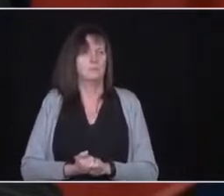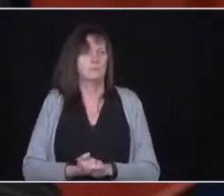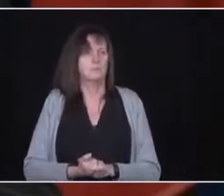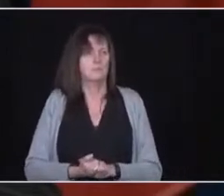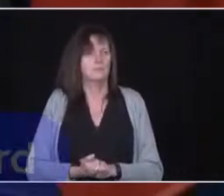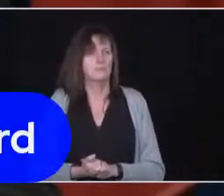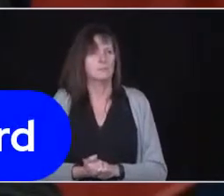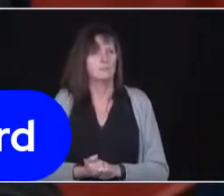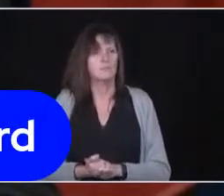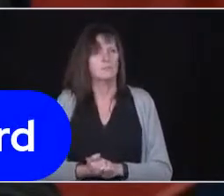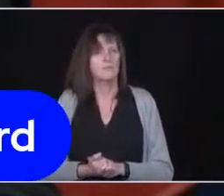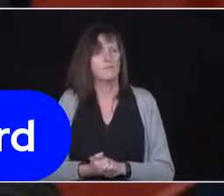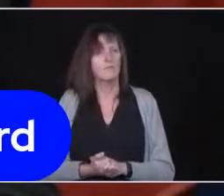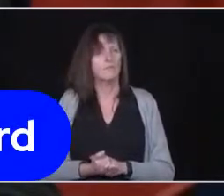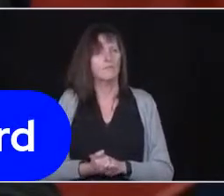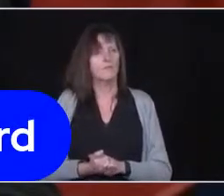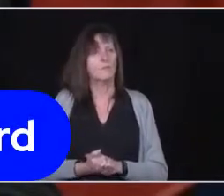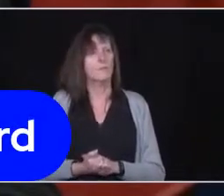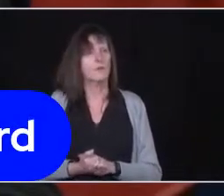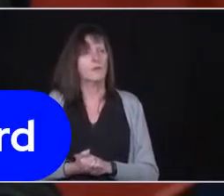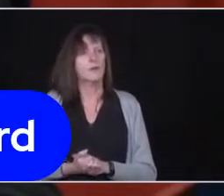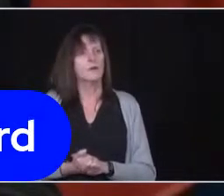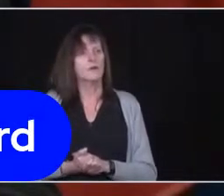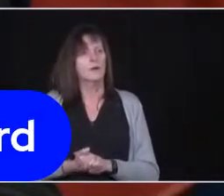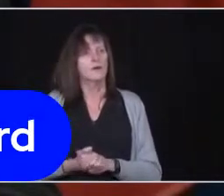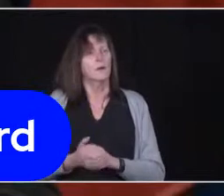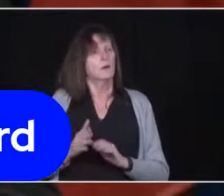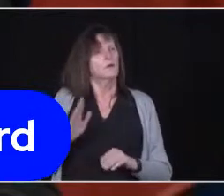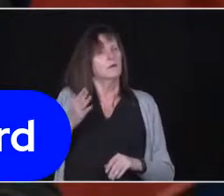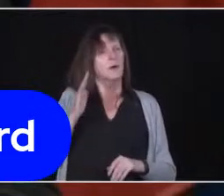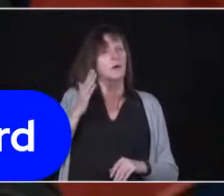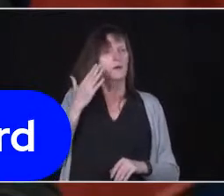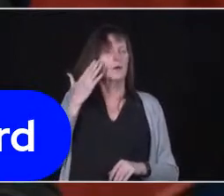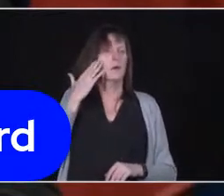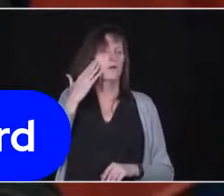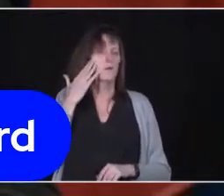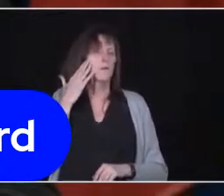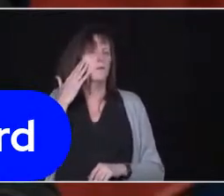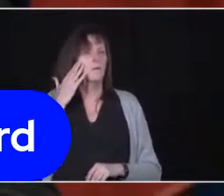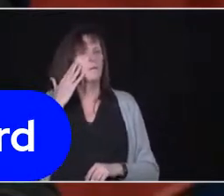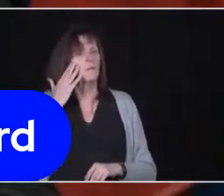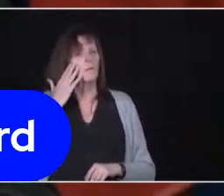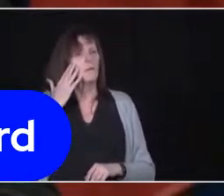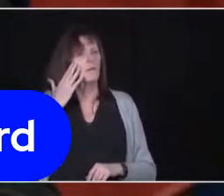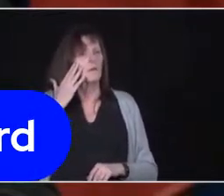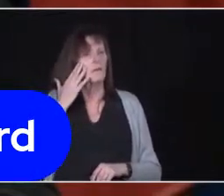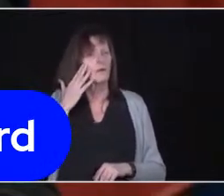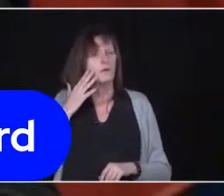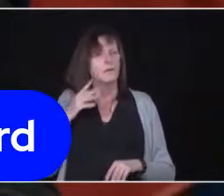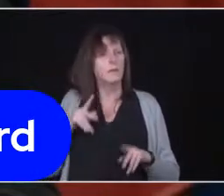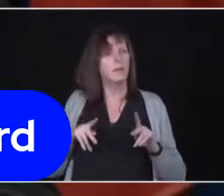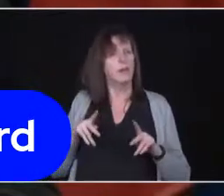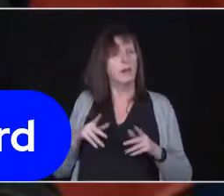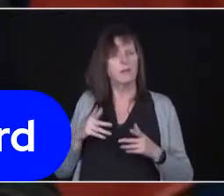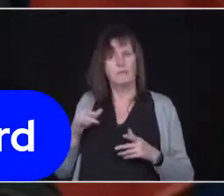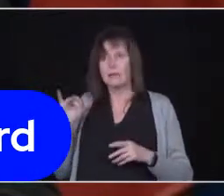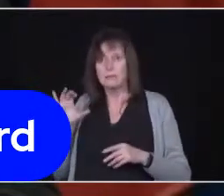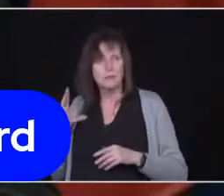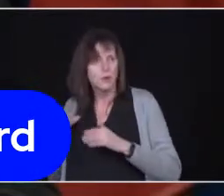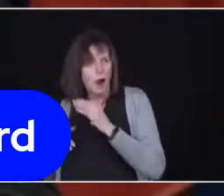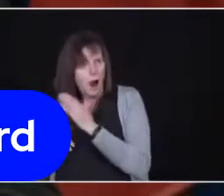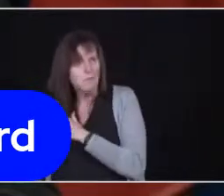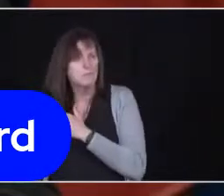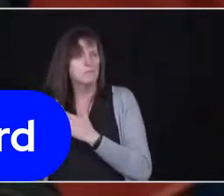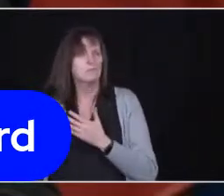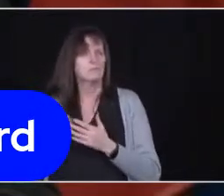ill COVID patients than ICU beds. That means people will have heart attacks, they will be hit by cars, they will catch COVID at work, and they will receive